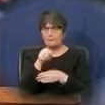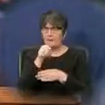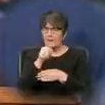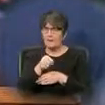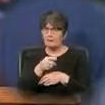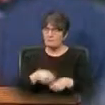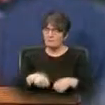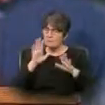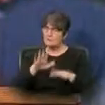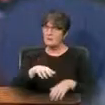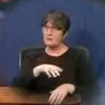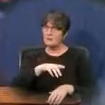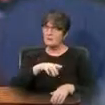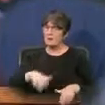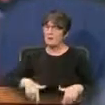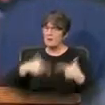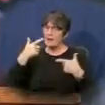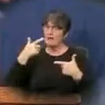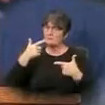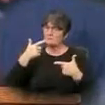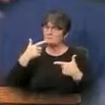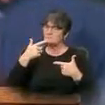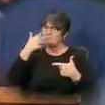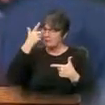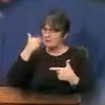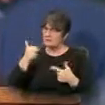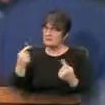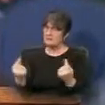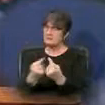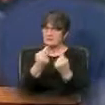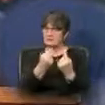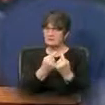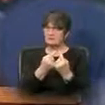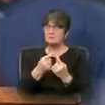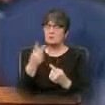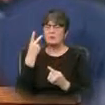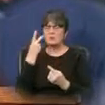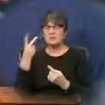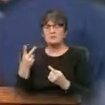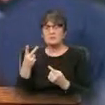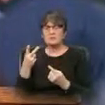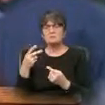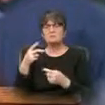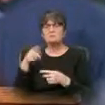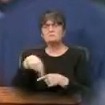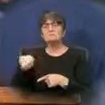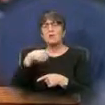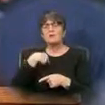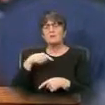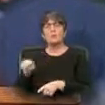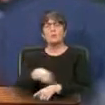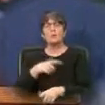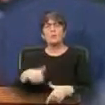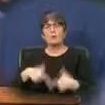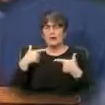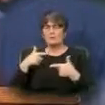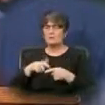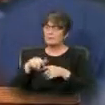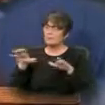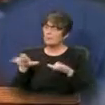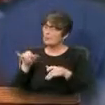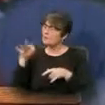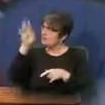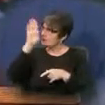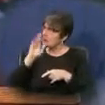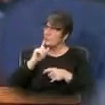gives his life as an offering for sin, he shall see his descendants in a long life, and the will of the Lord shall